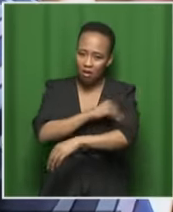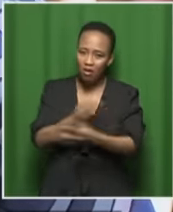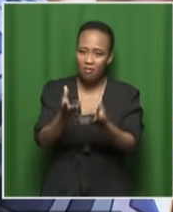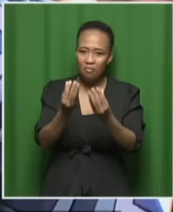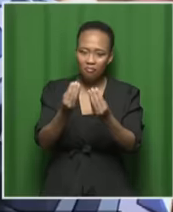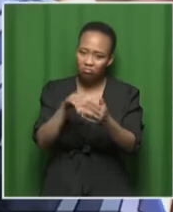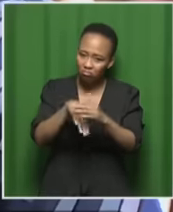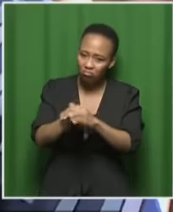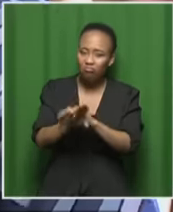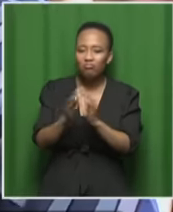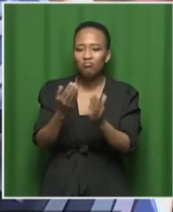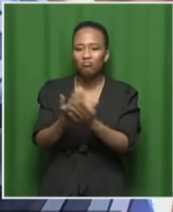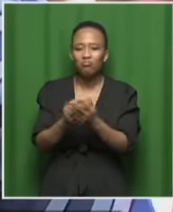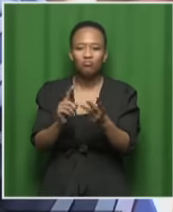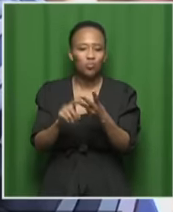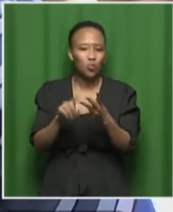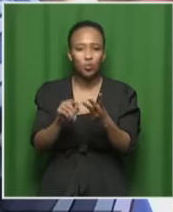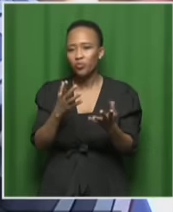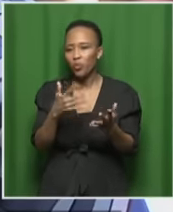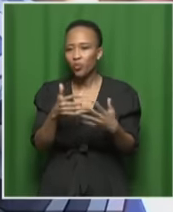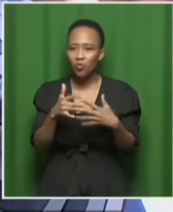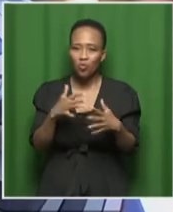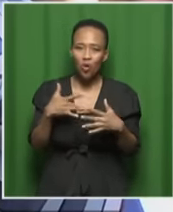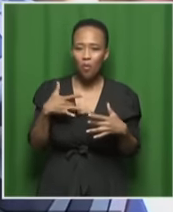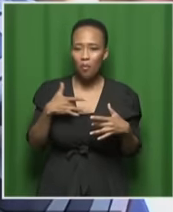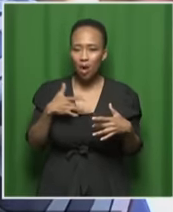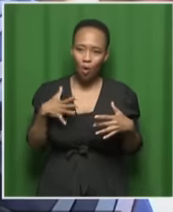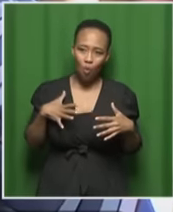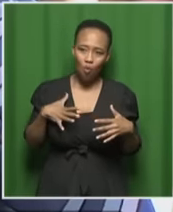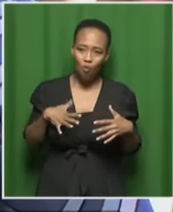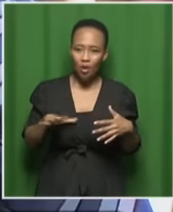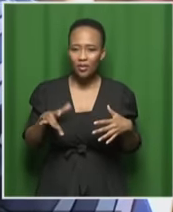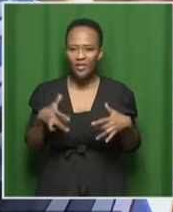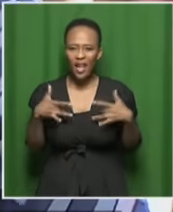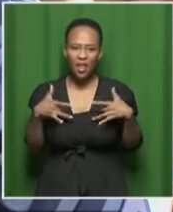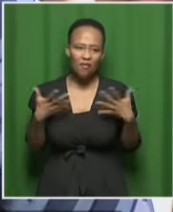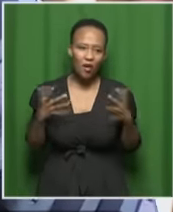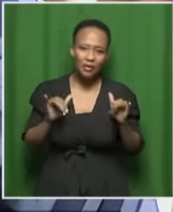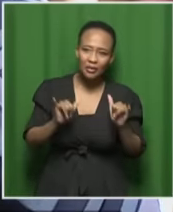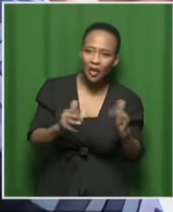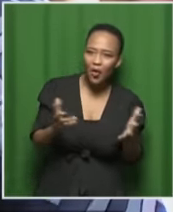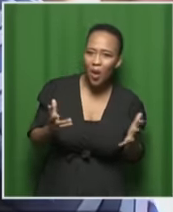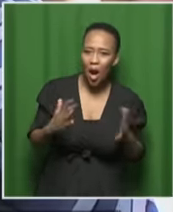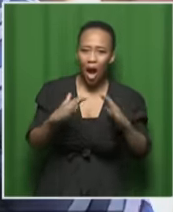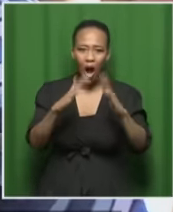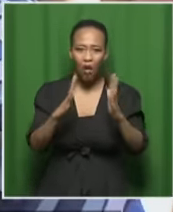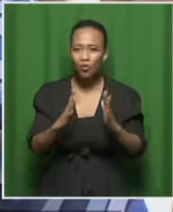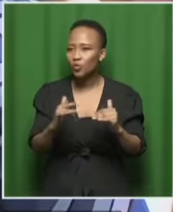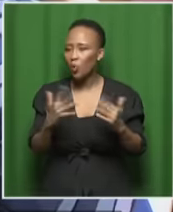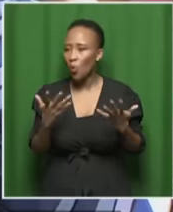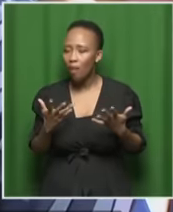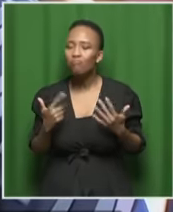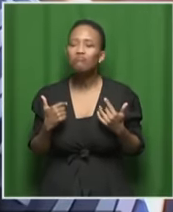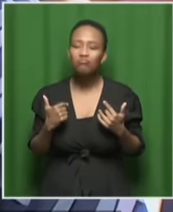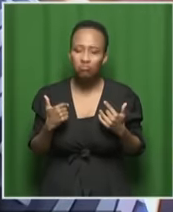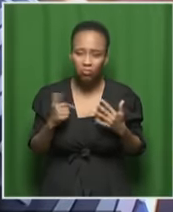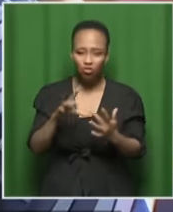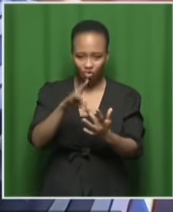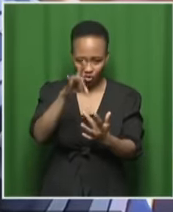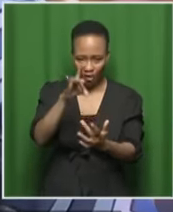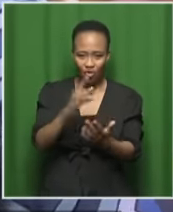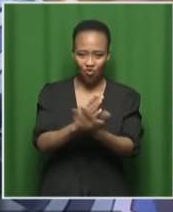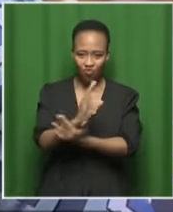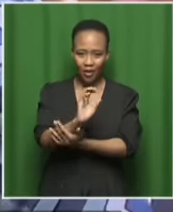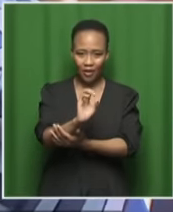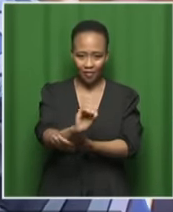choose where you want to live, the rights to choose where you want to stay. If you compare it with those days of Group Areas